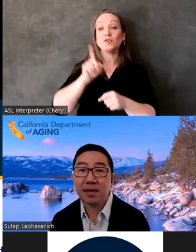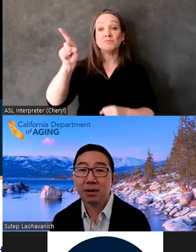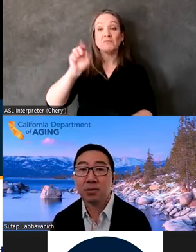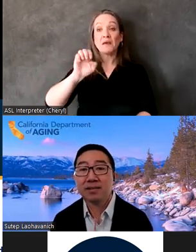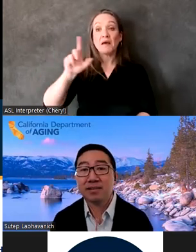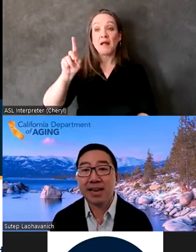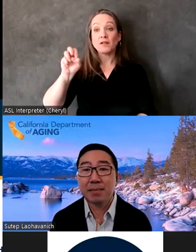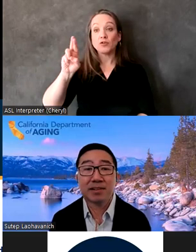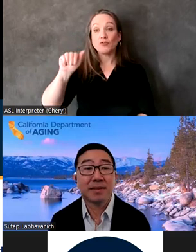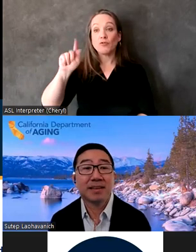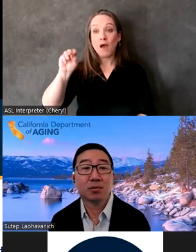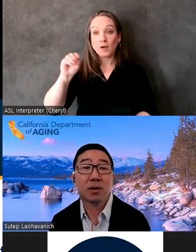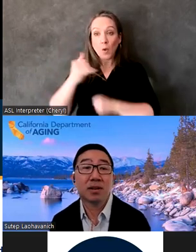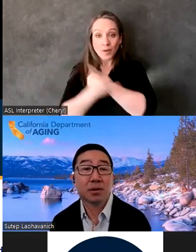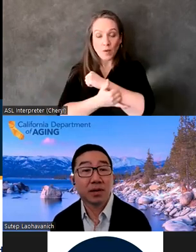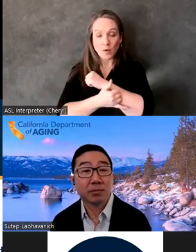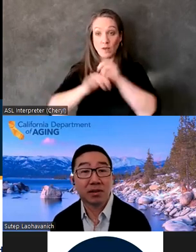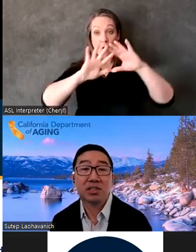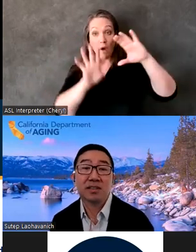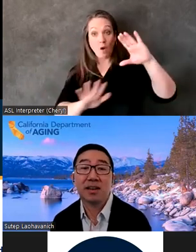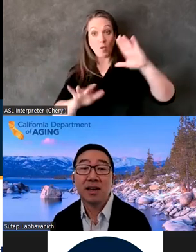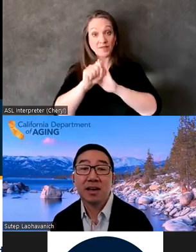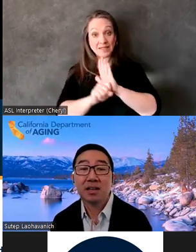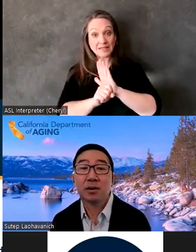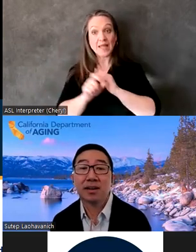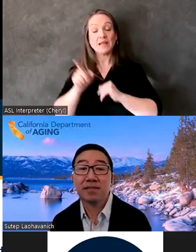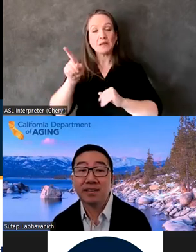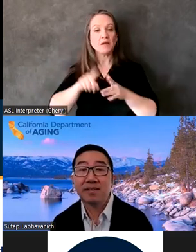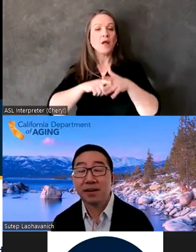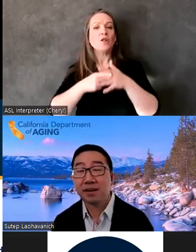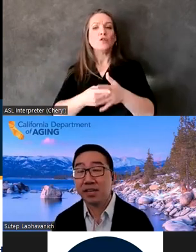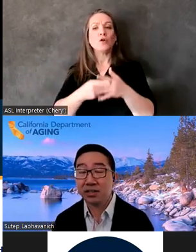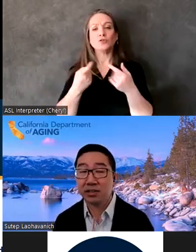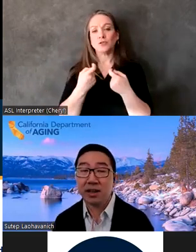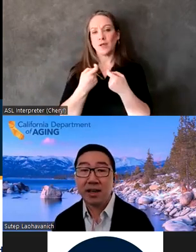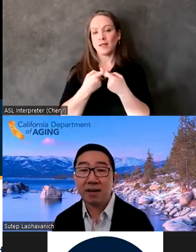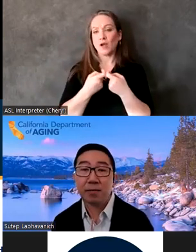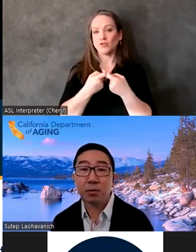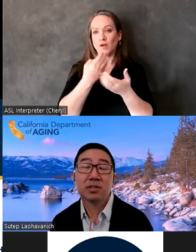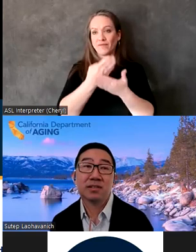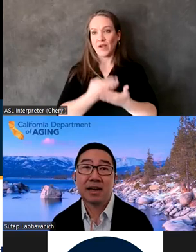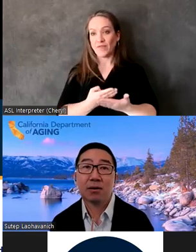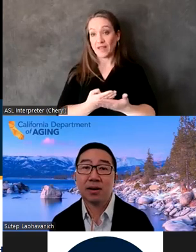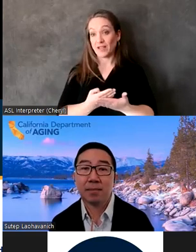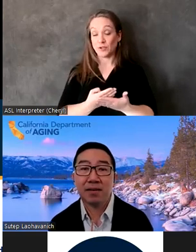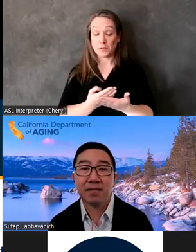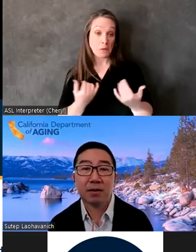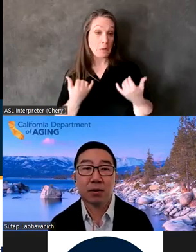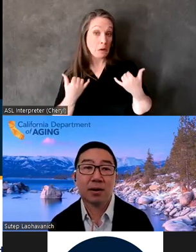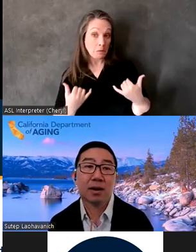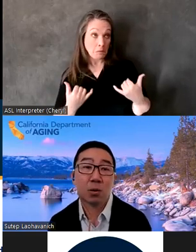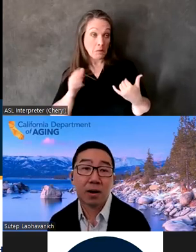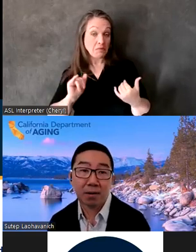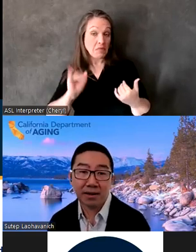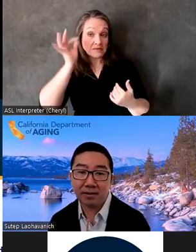And across the state, MSSP is one of the programs launching the electronic visit verification effort, which is now a